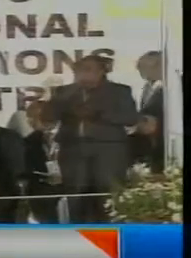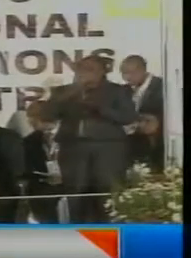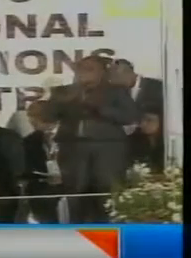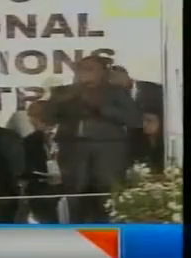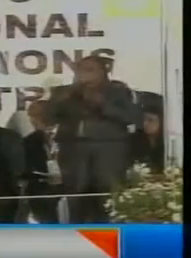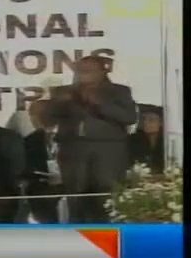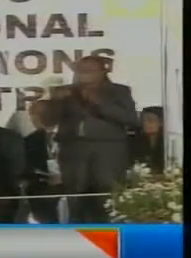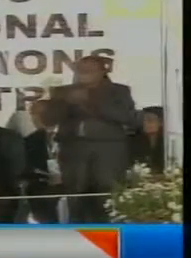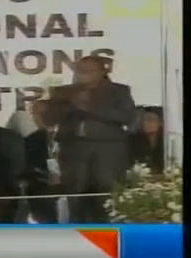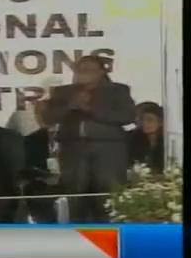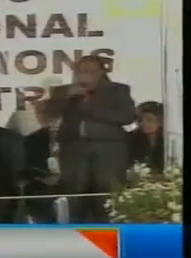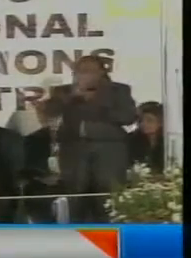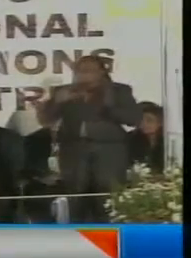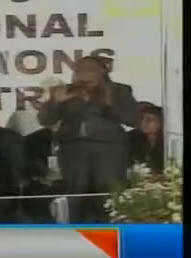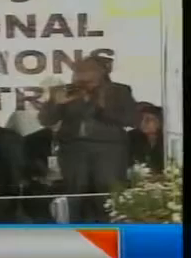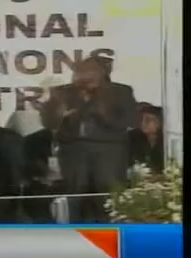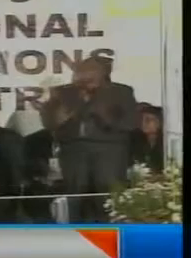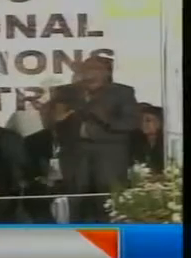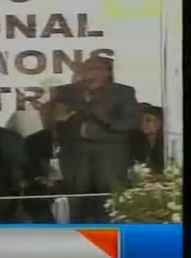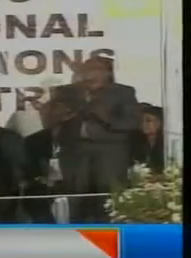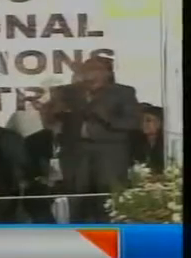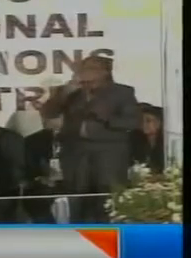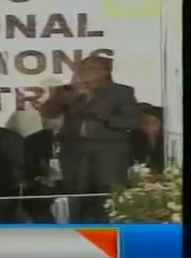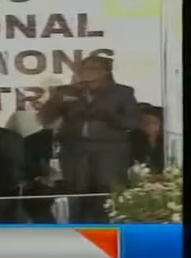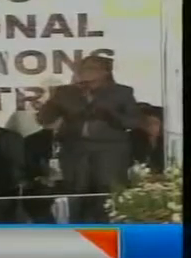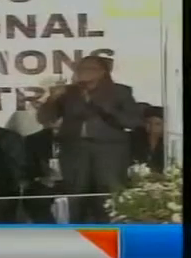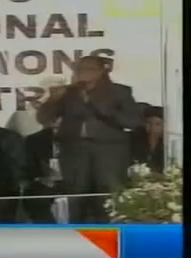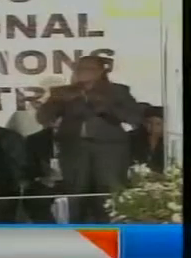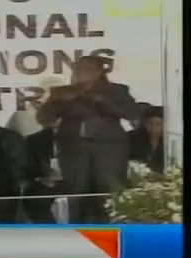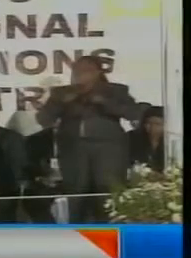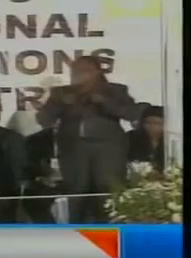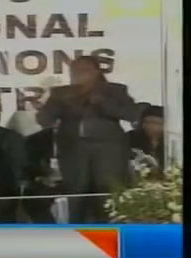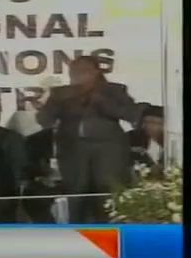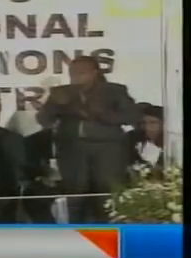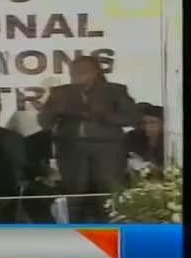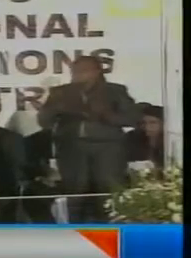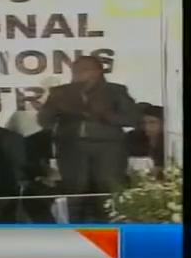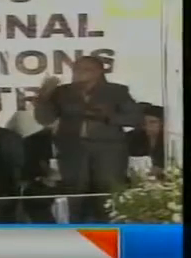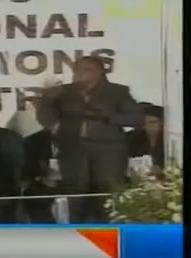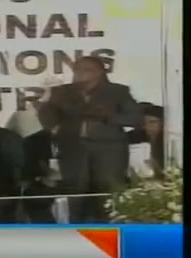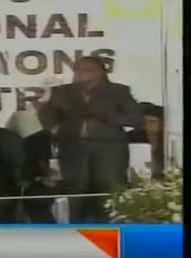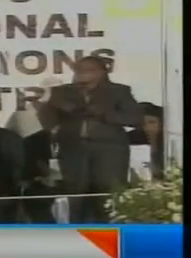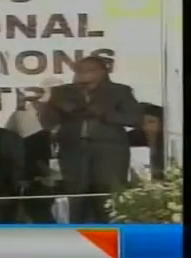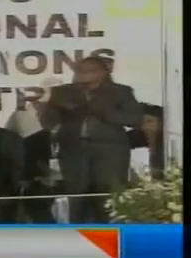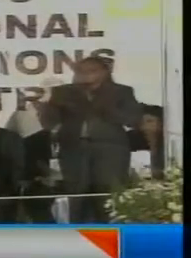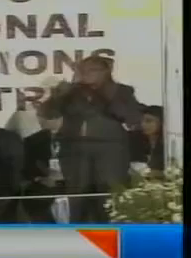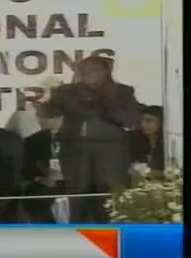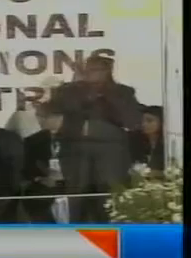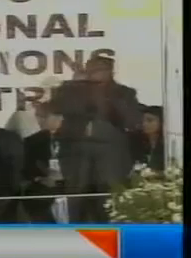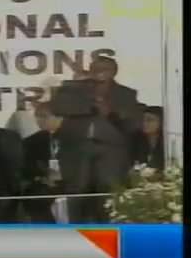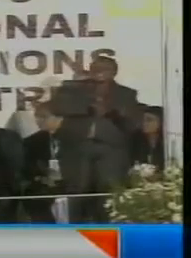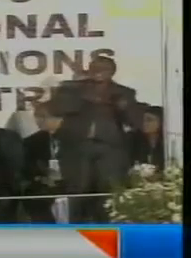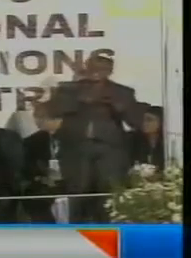Thank you very much, Commissioners. The Commission will continue giving you regular and timely updates as we